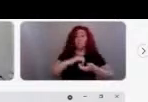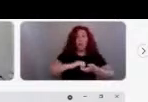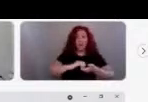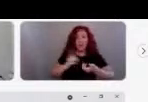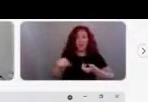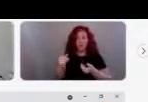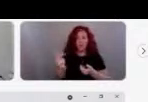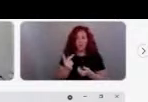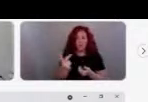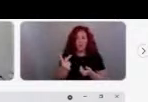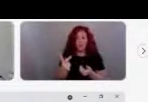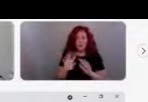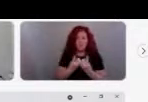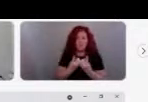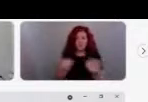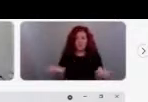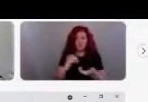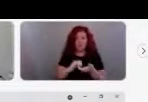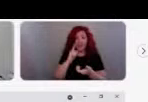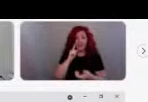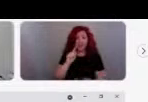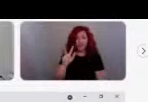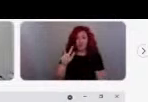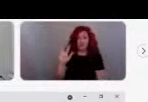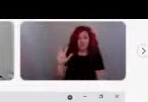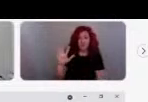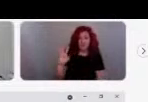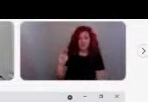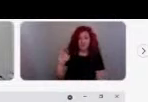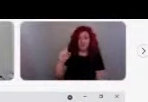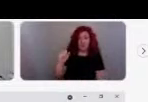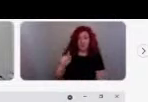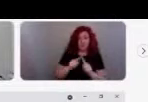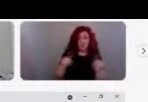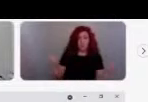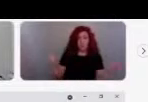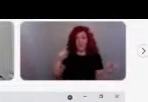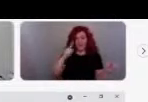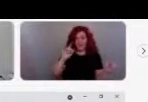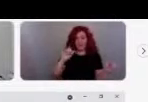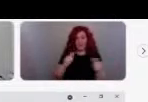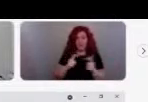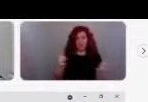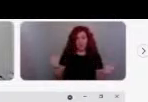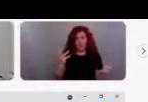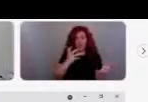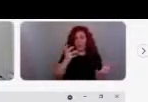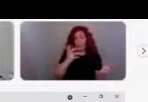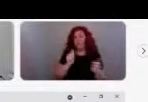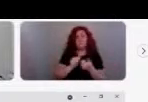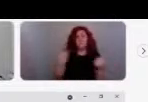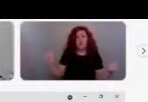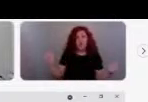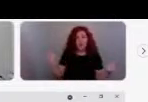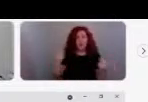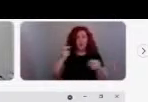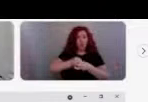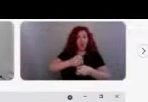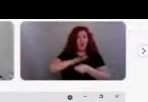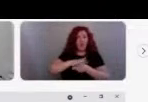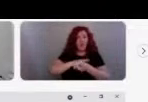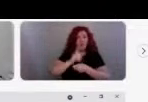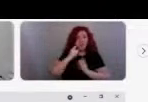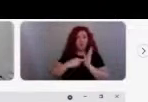and it's something like 35 miles wide i think that's a bit much it's already hard enough for the representatives to do their job